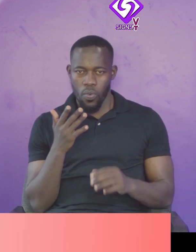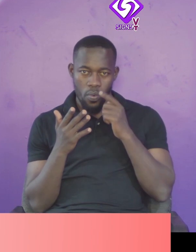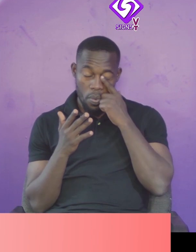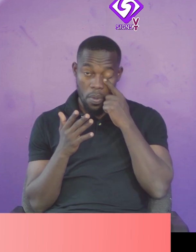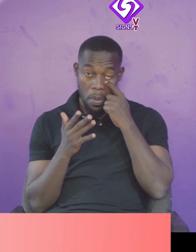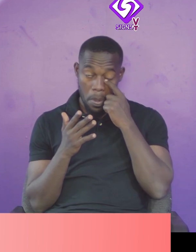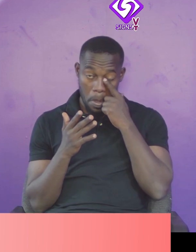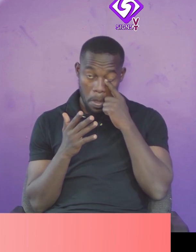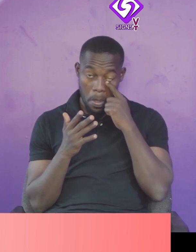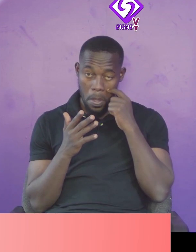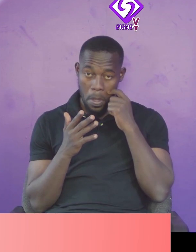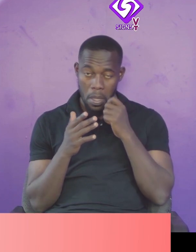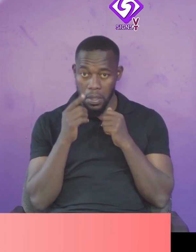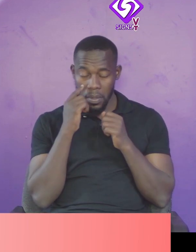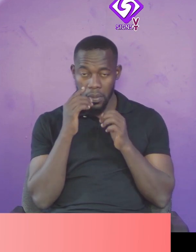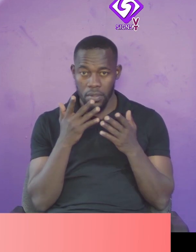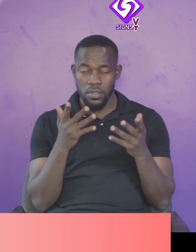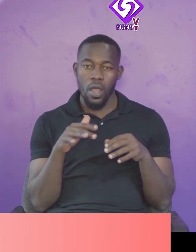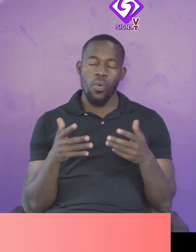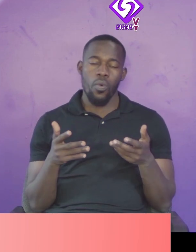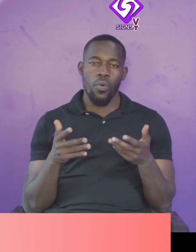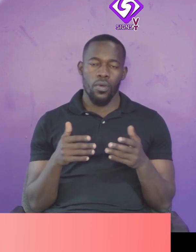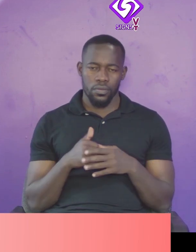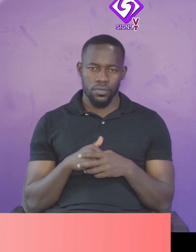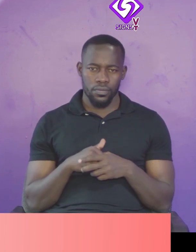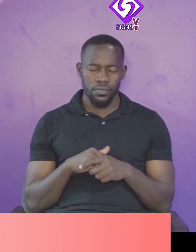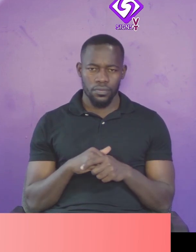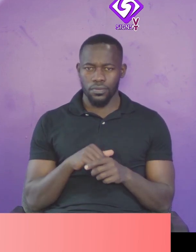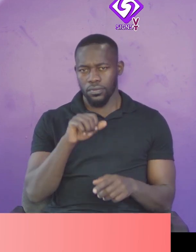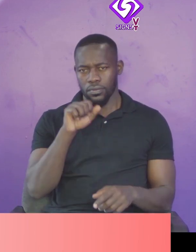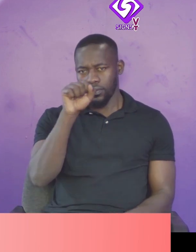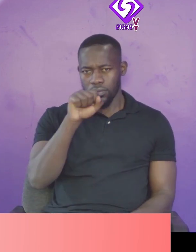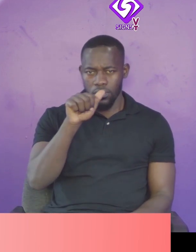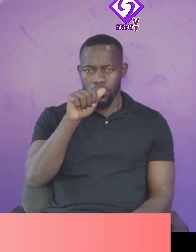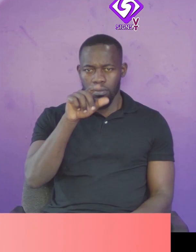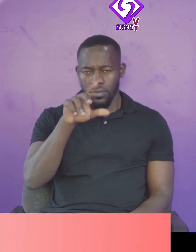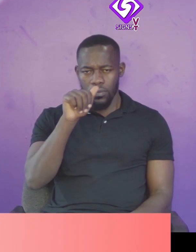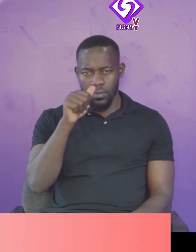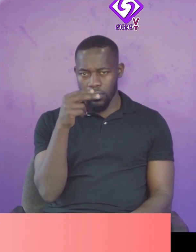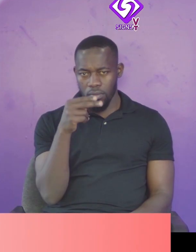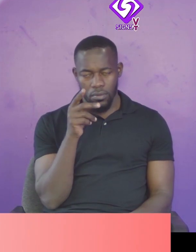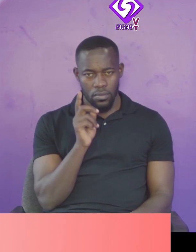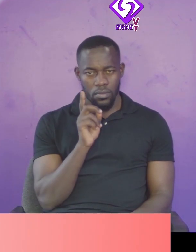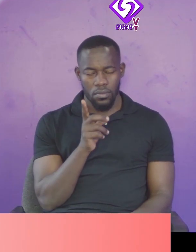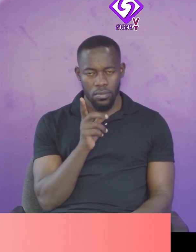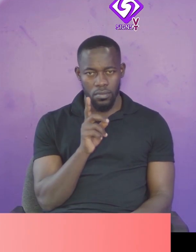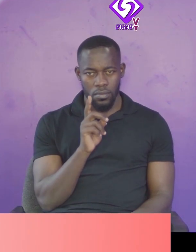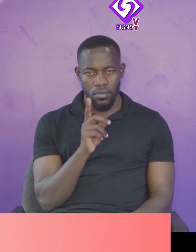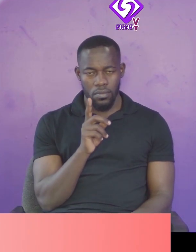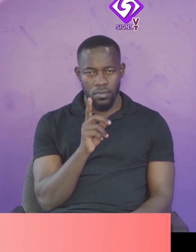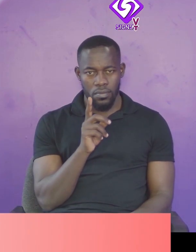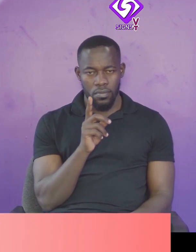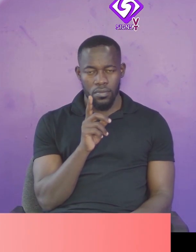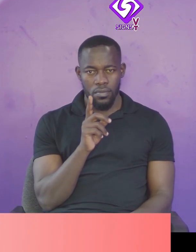things? I can say Liverpool without Mohamed Salah, it will be an unbalanced team.